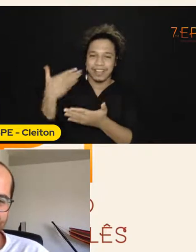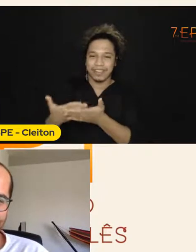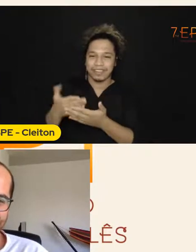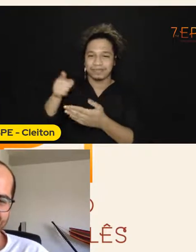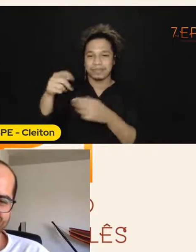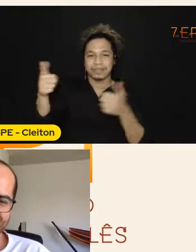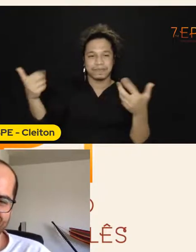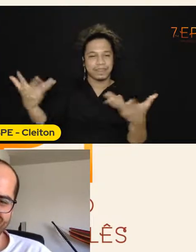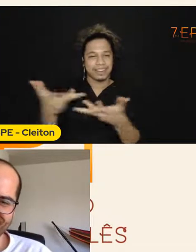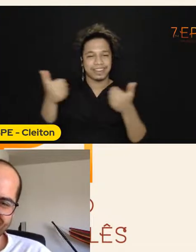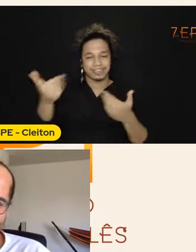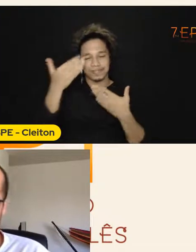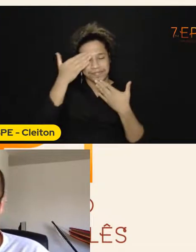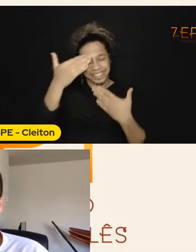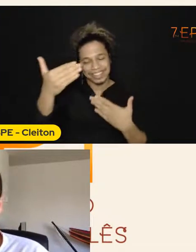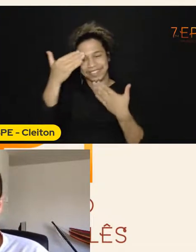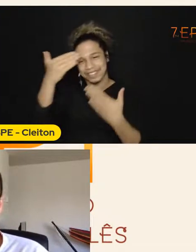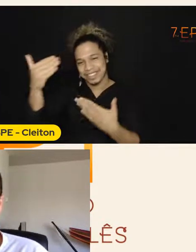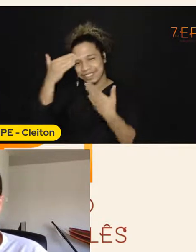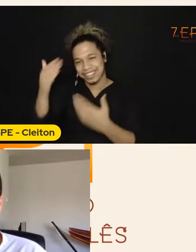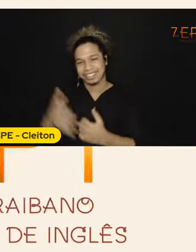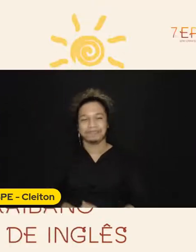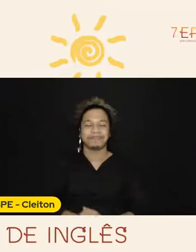you, Cleiton.